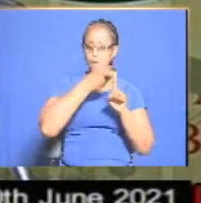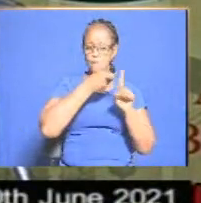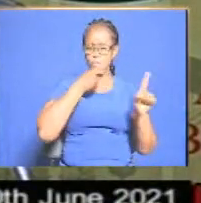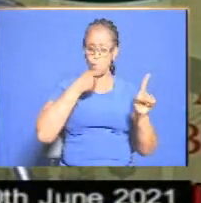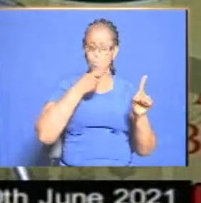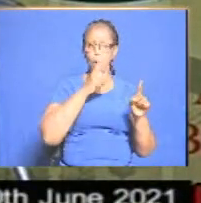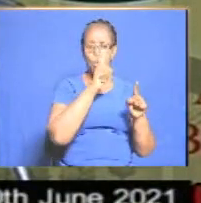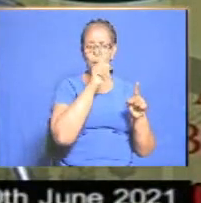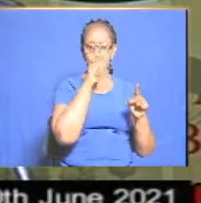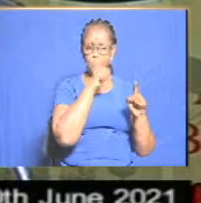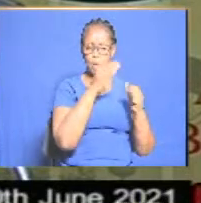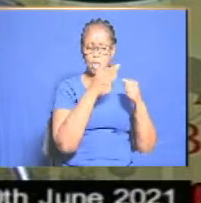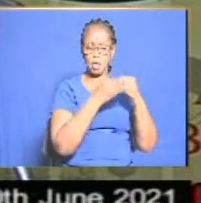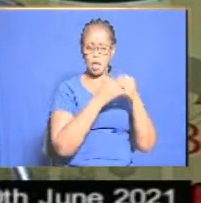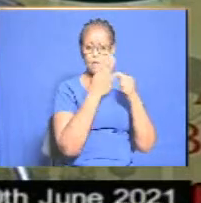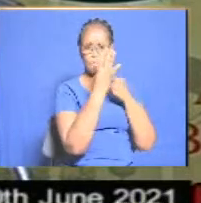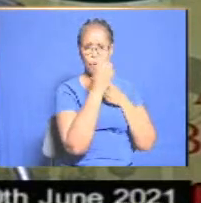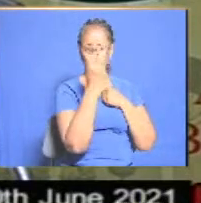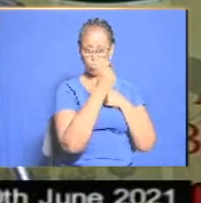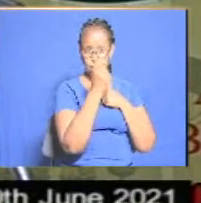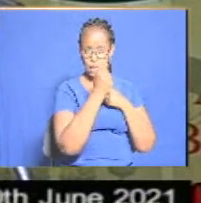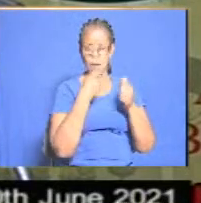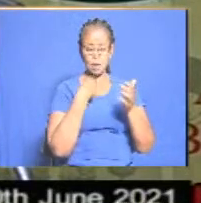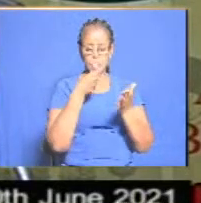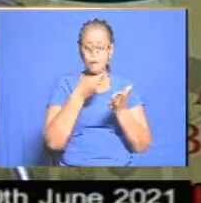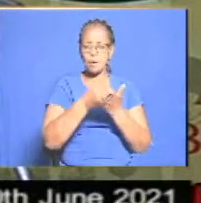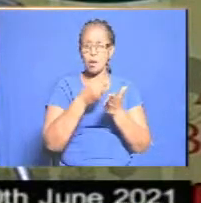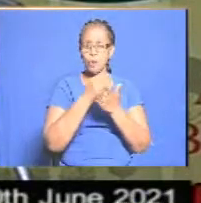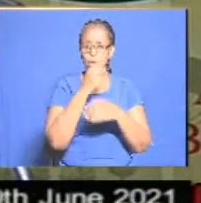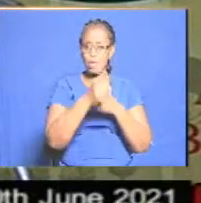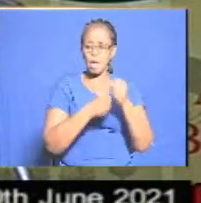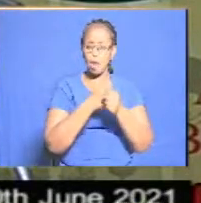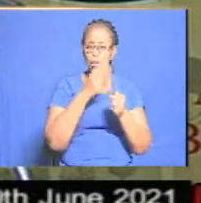1.84 trillion in the financial year